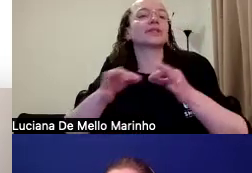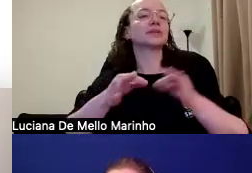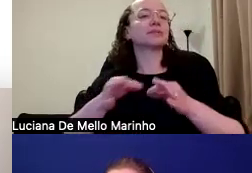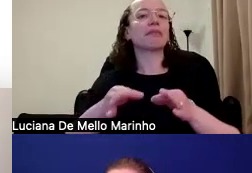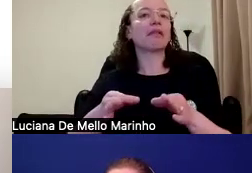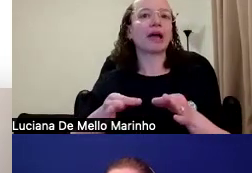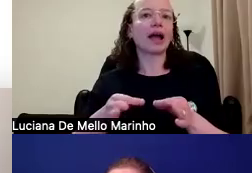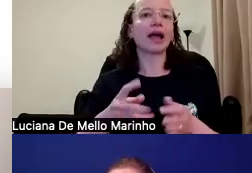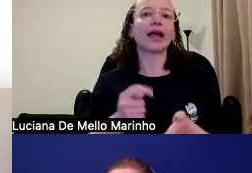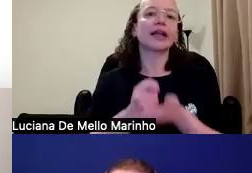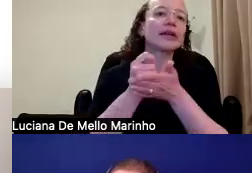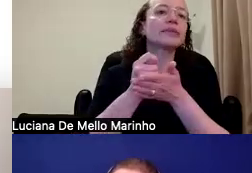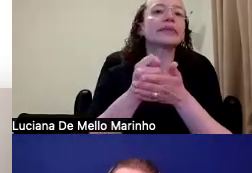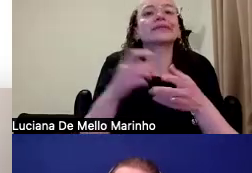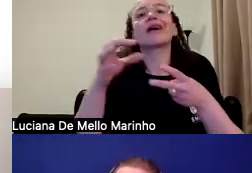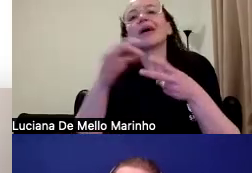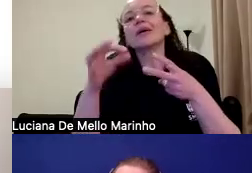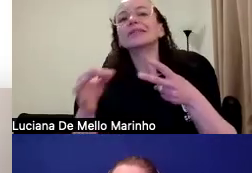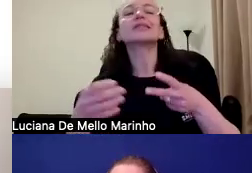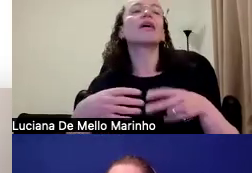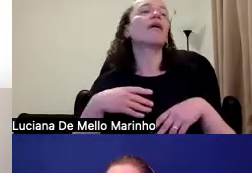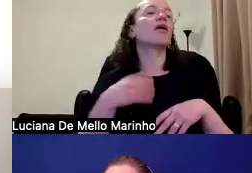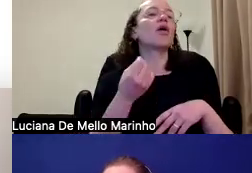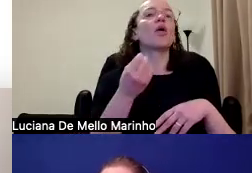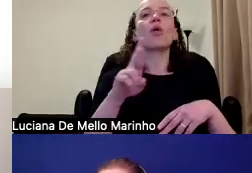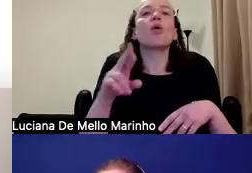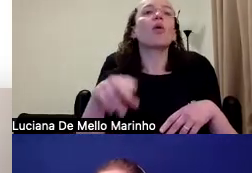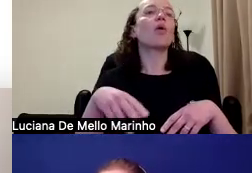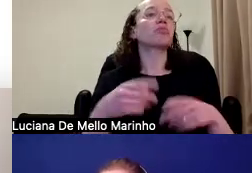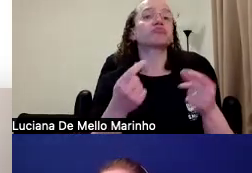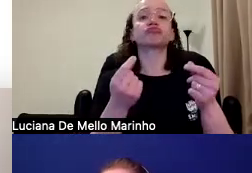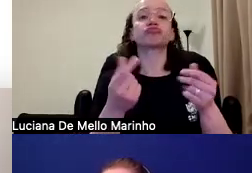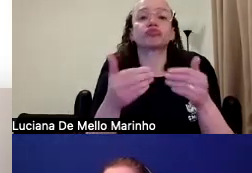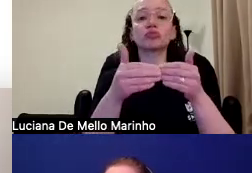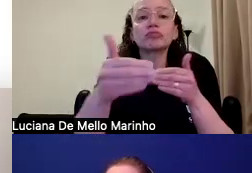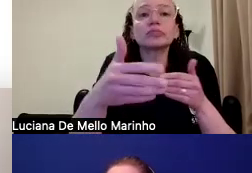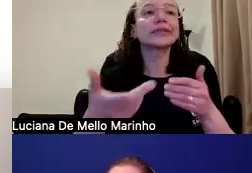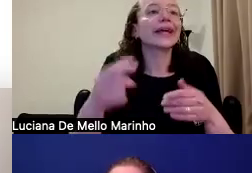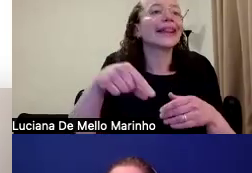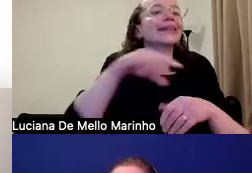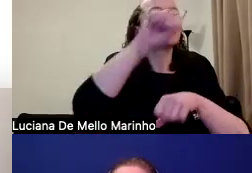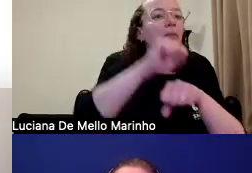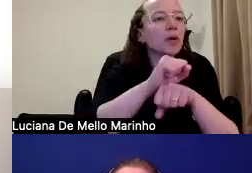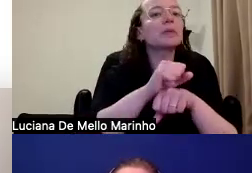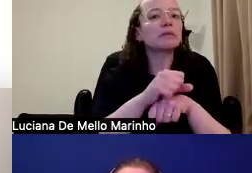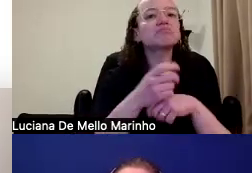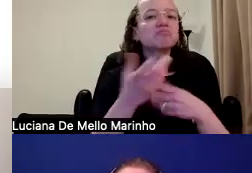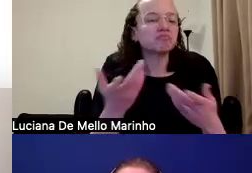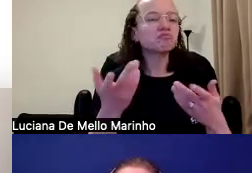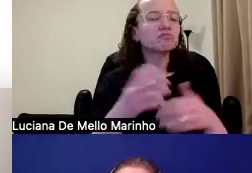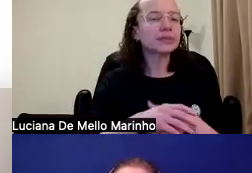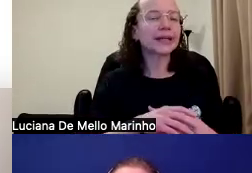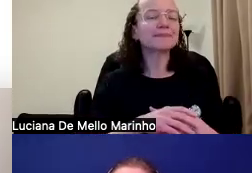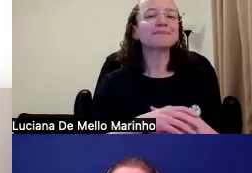After that, then we're, kind of explaining what are your treatment options, or what are we going to